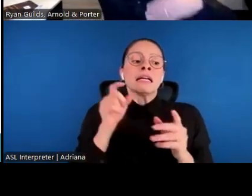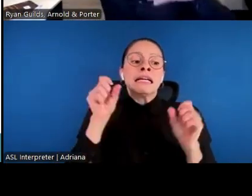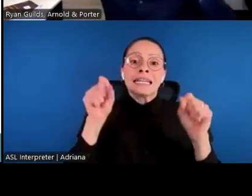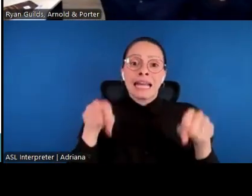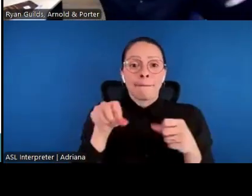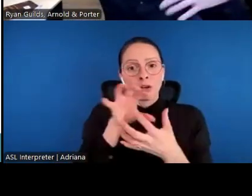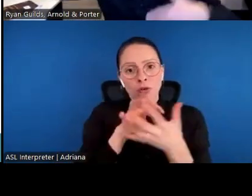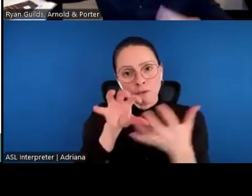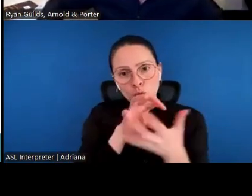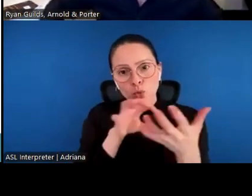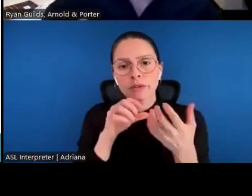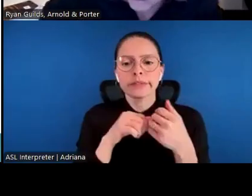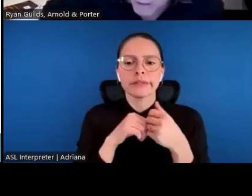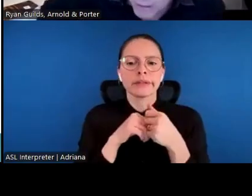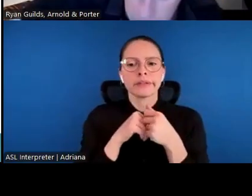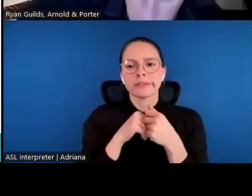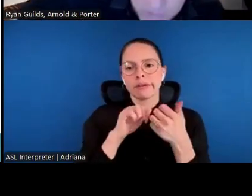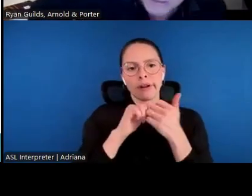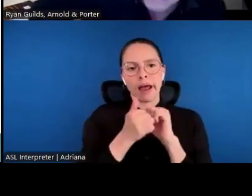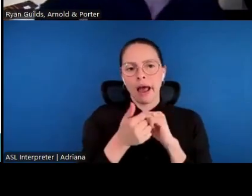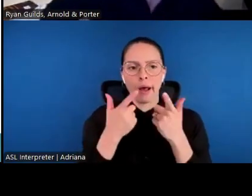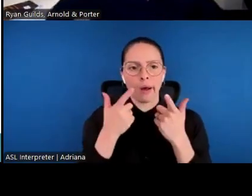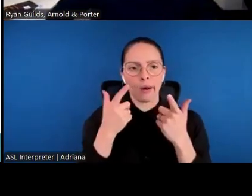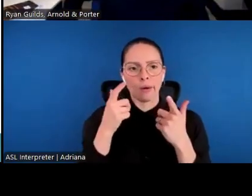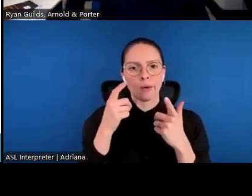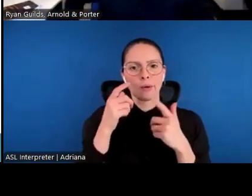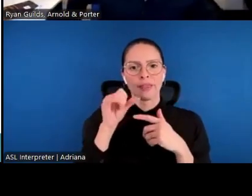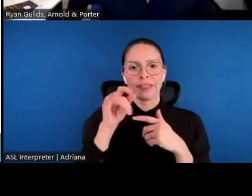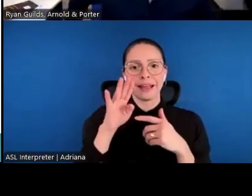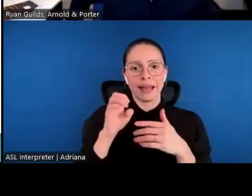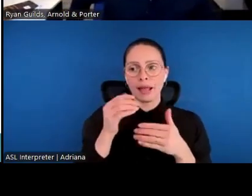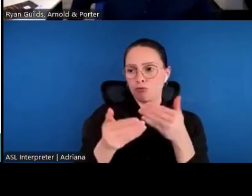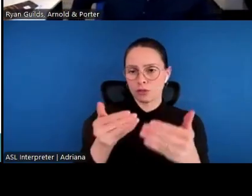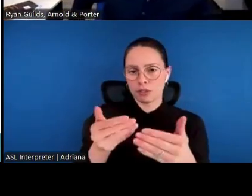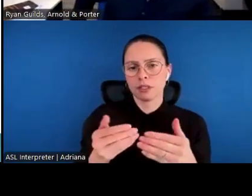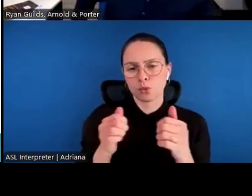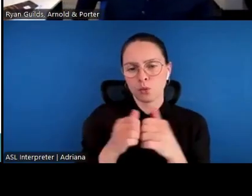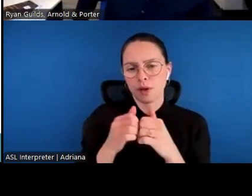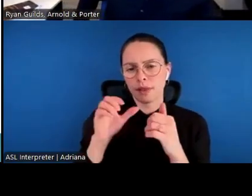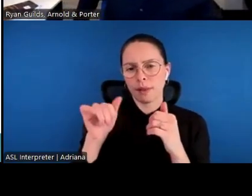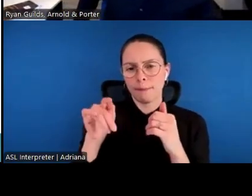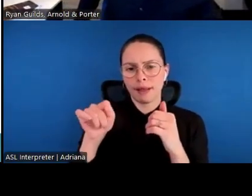of how cases proceed through the appellate court system, but we'll talk about that as well.